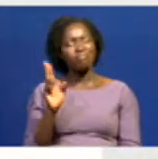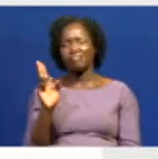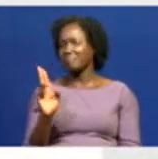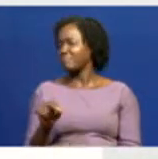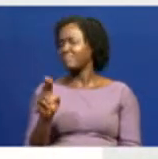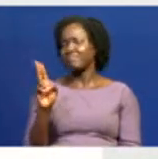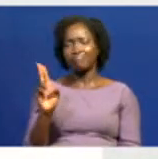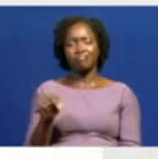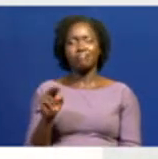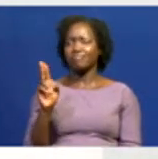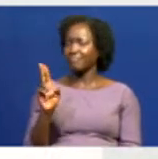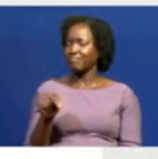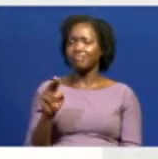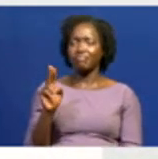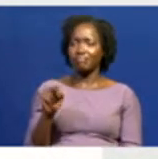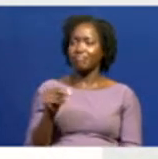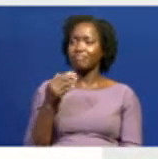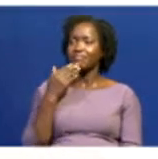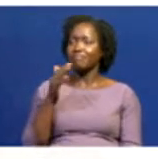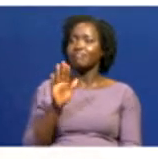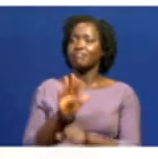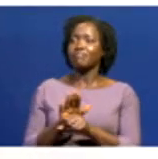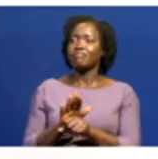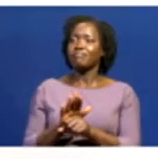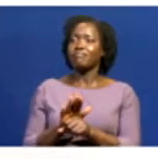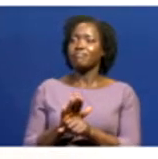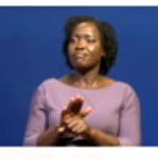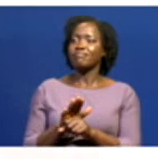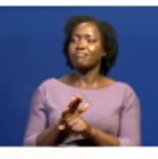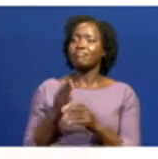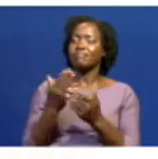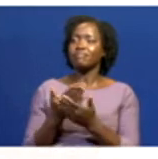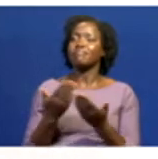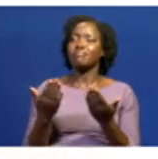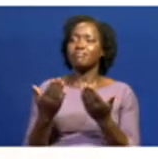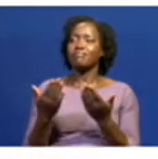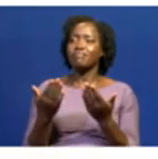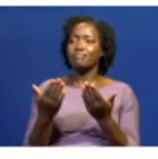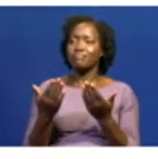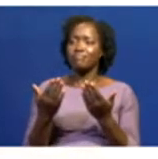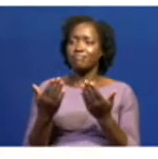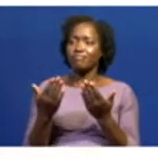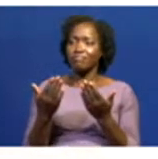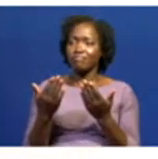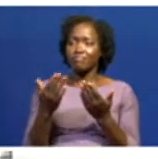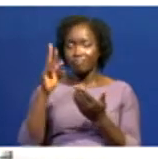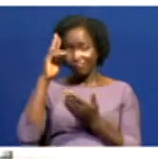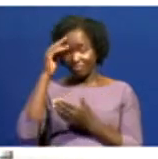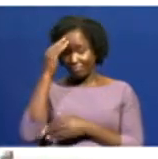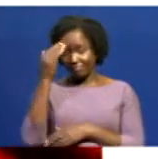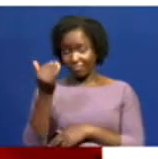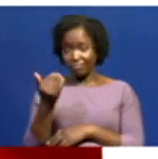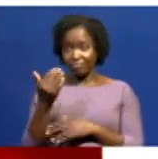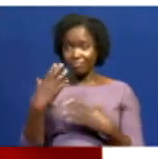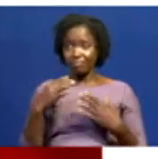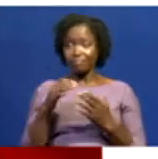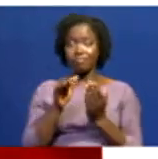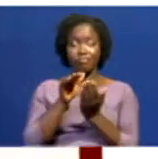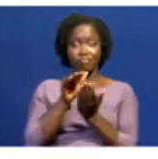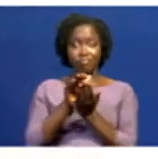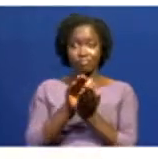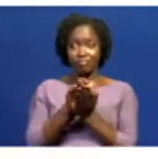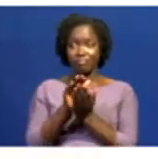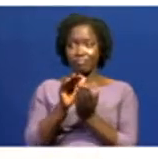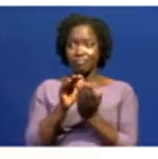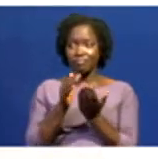Not at all. Mm-hmm. Thank you very much. One of the items, one of the reasons why people save, yes, is